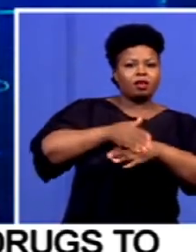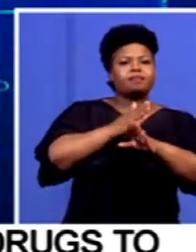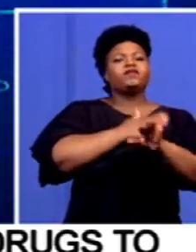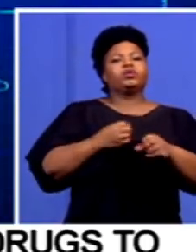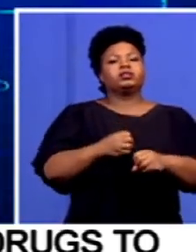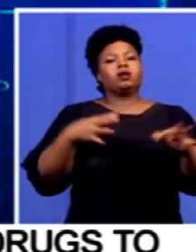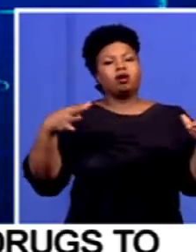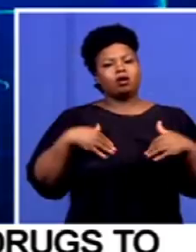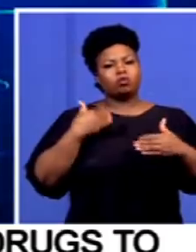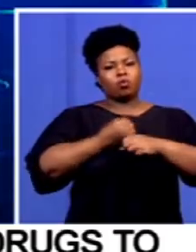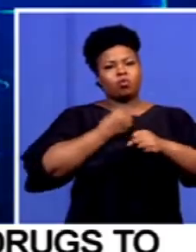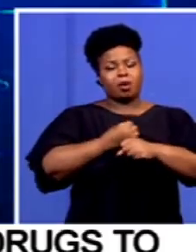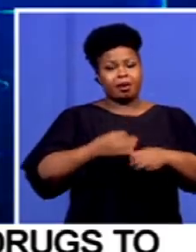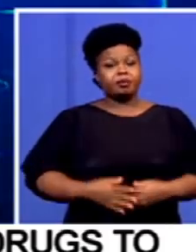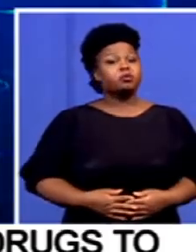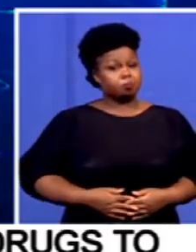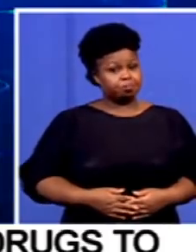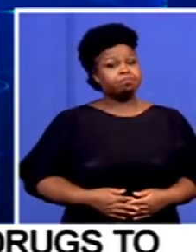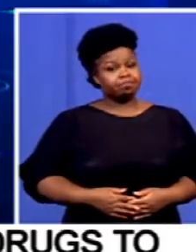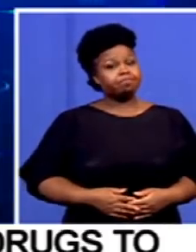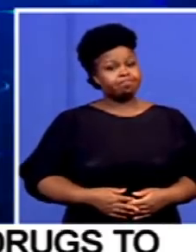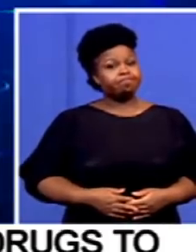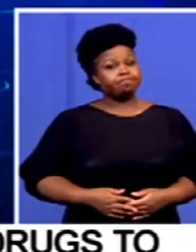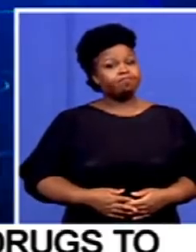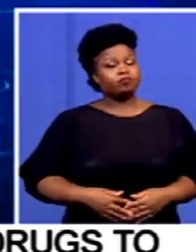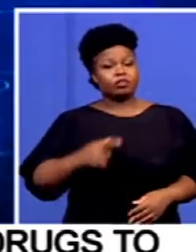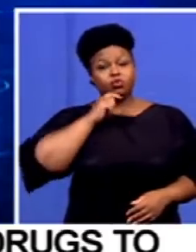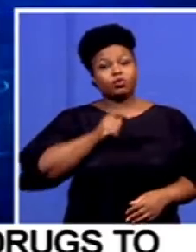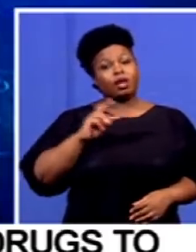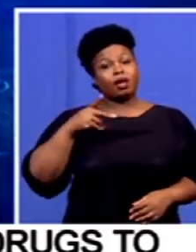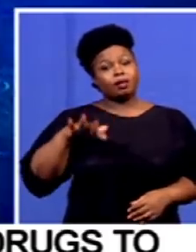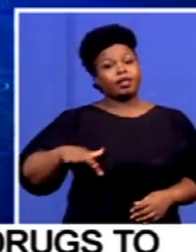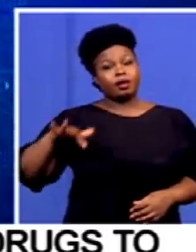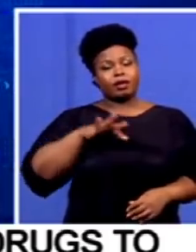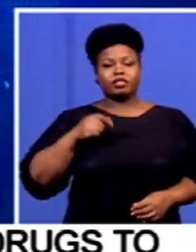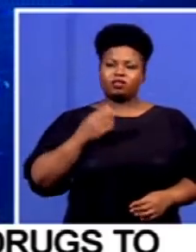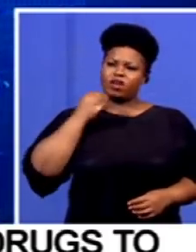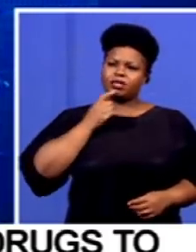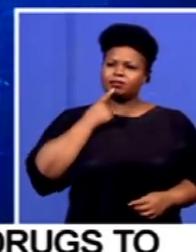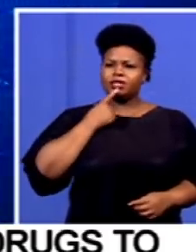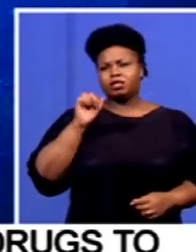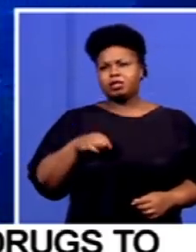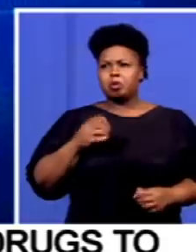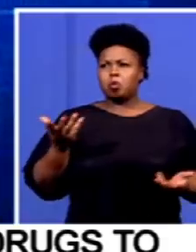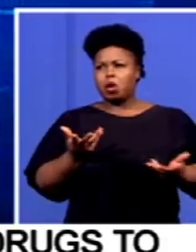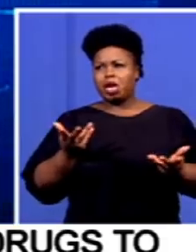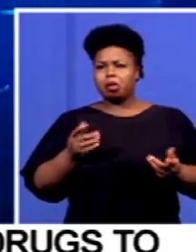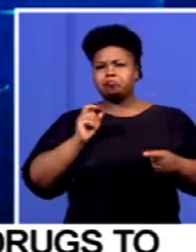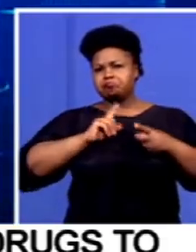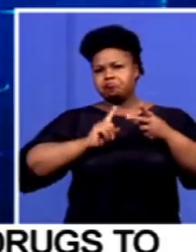even started operations. So these are some of the areas, like you've asked, where these drug labs have